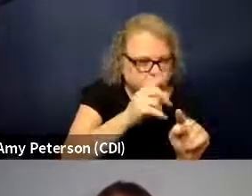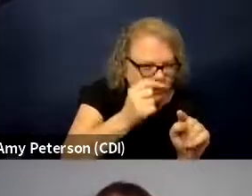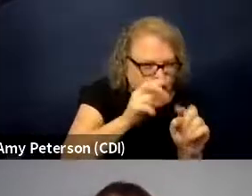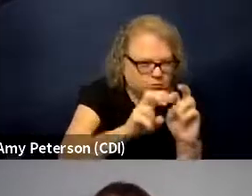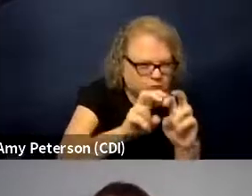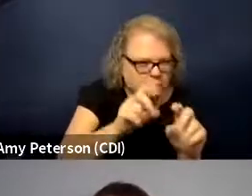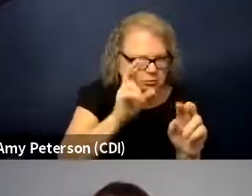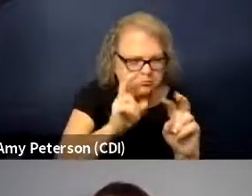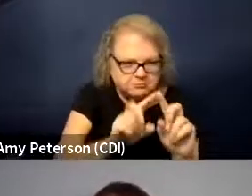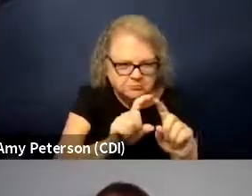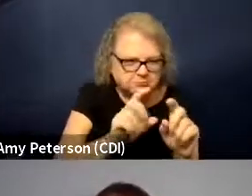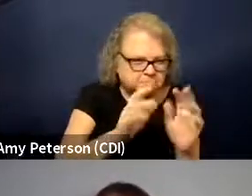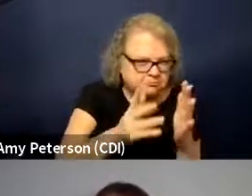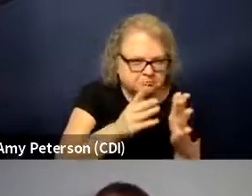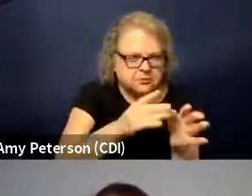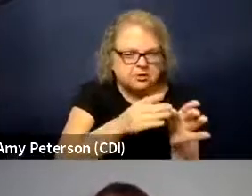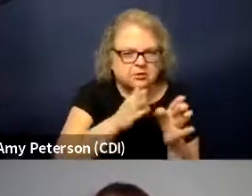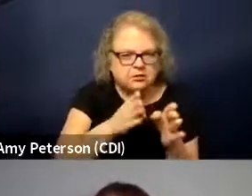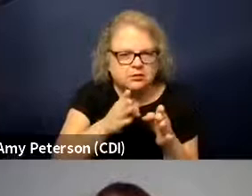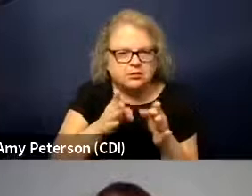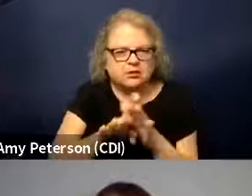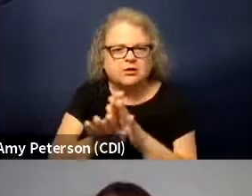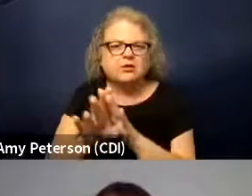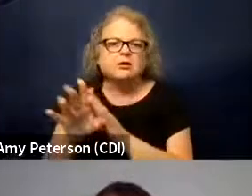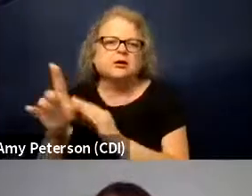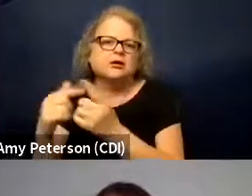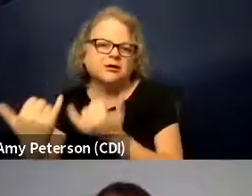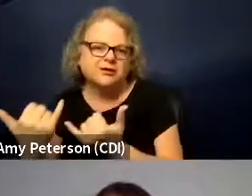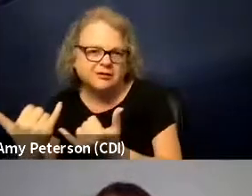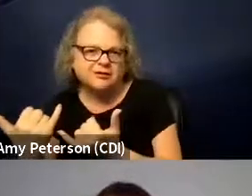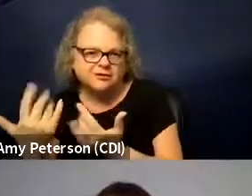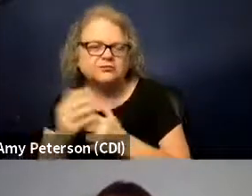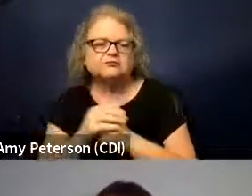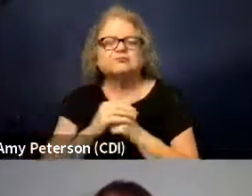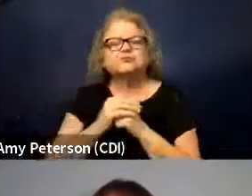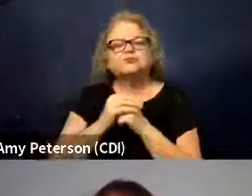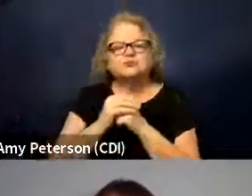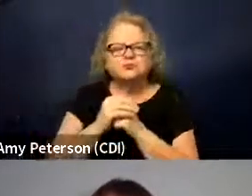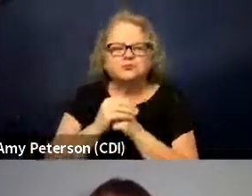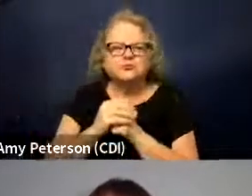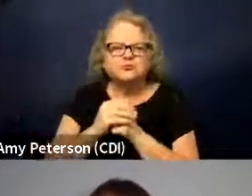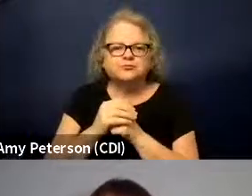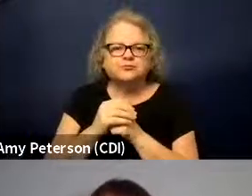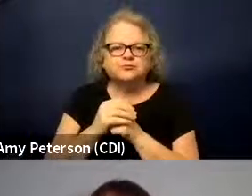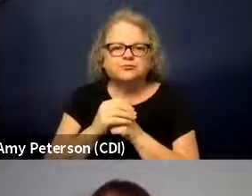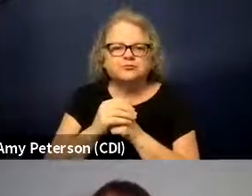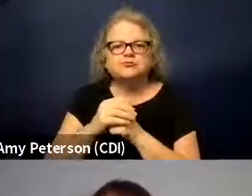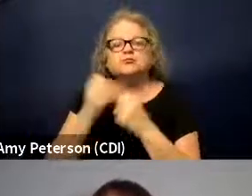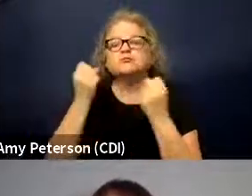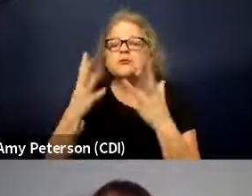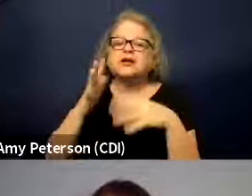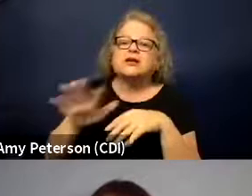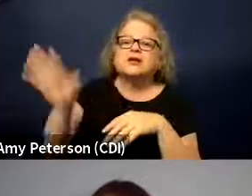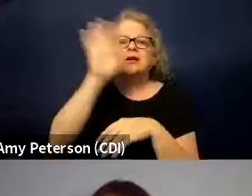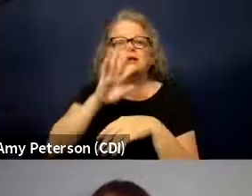the NIH and CDC all knew that there was a chance a related virus would